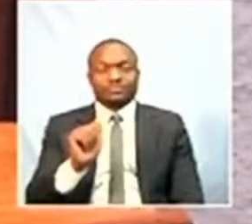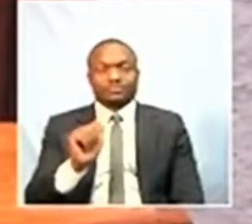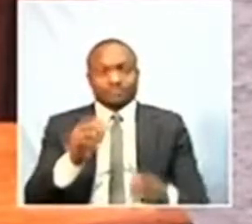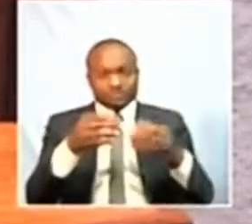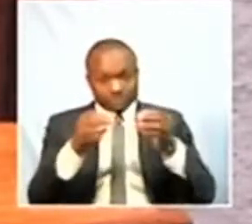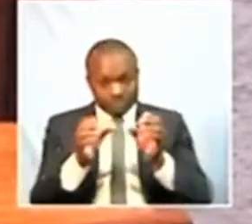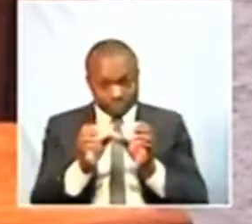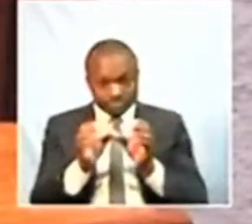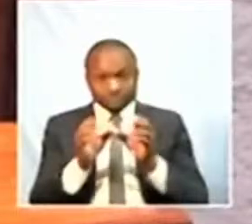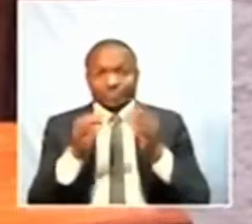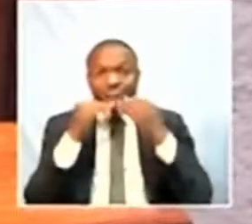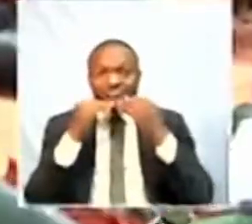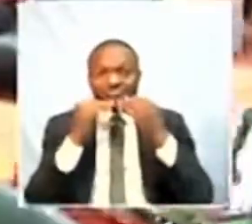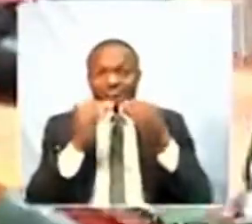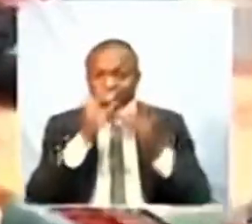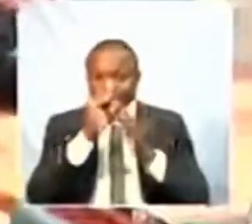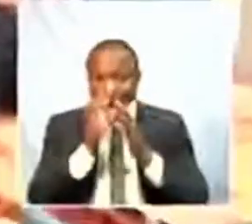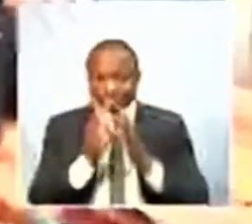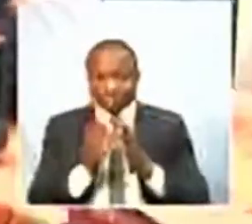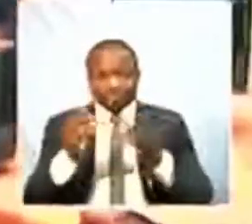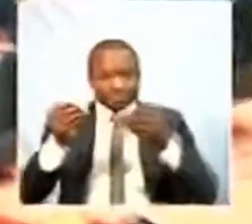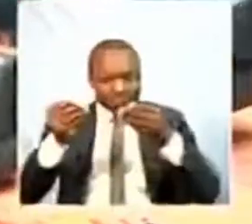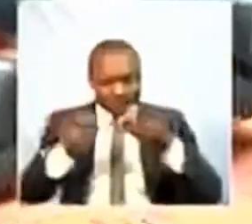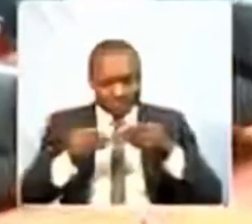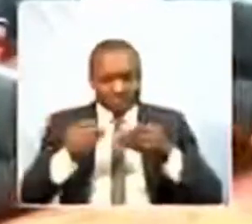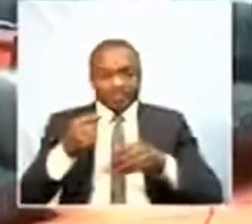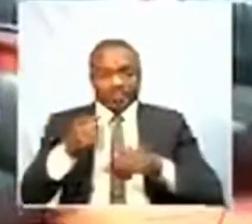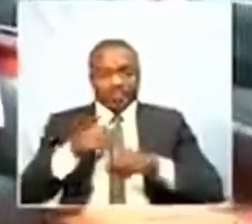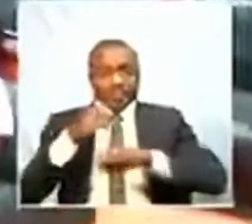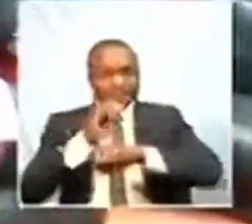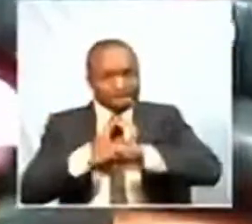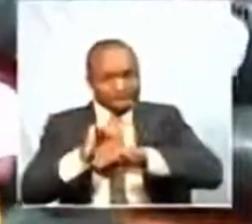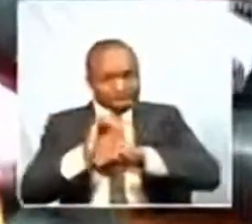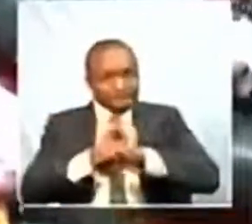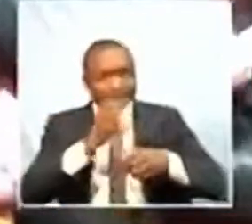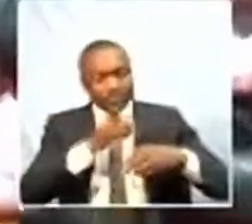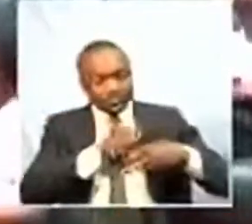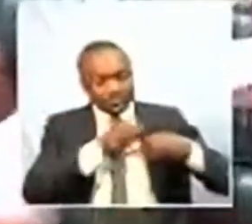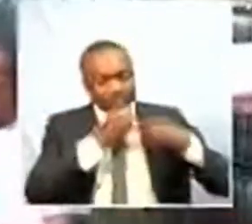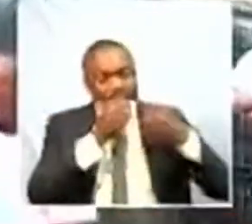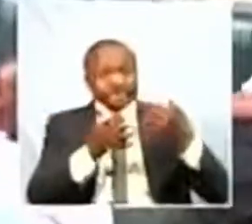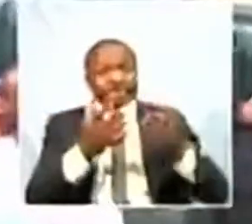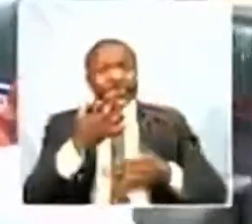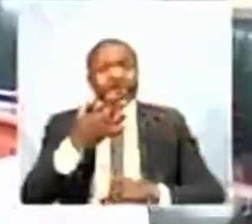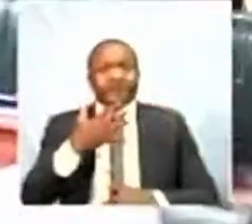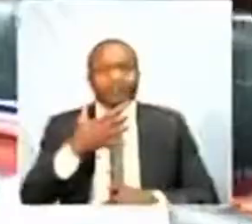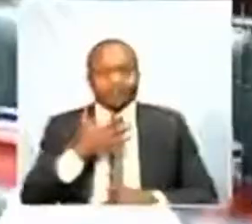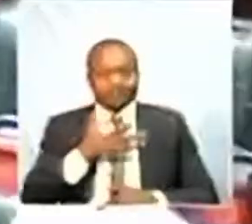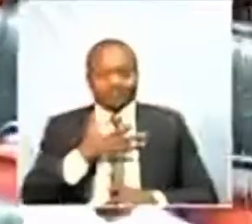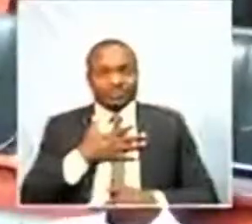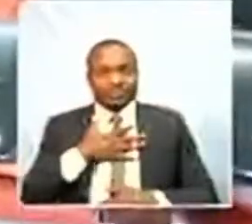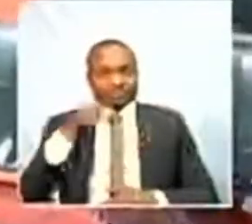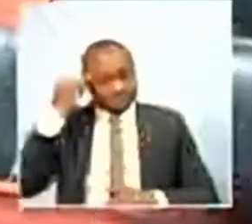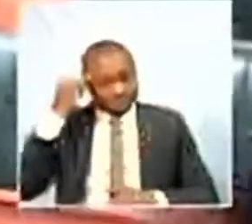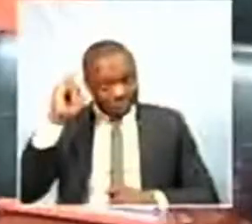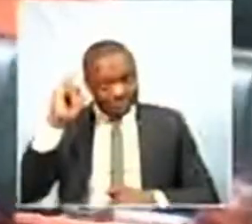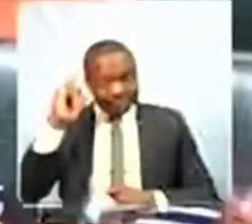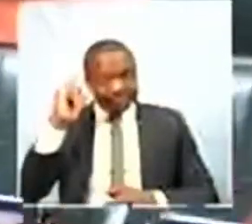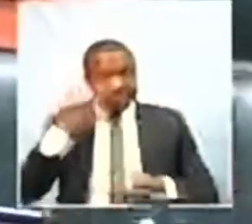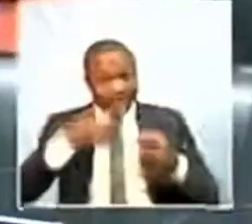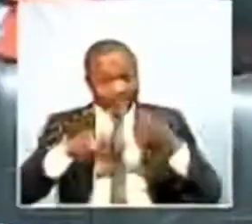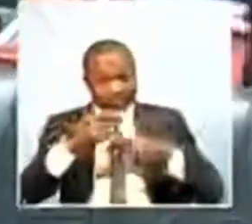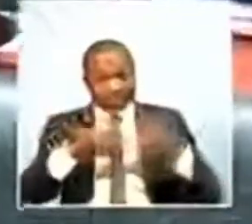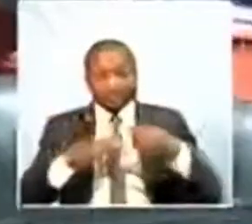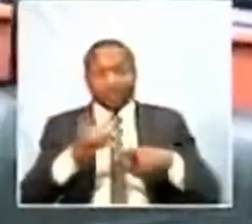I am very grateful, Madam Speaker, for giving me this opportunity to express my views. Mutinta Kelly is my name, from Namembo